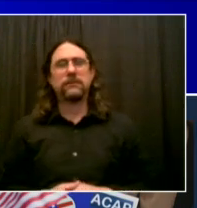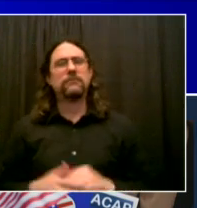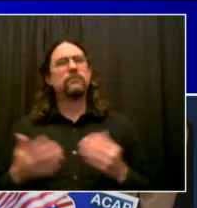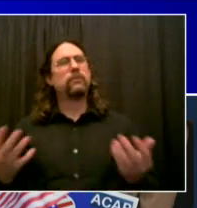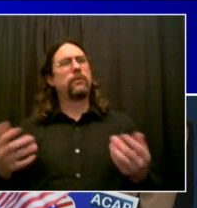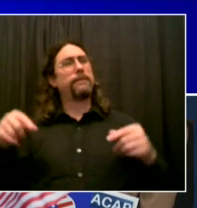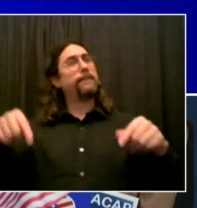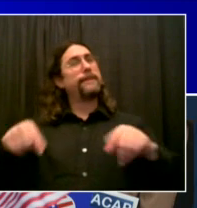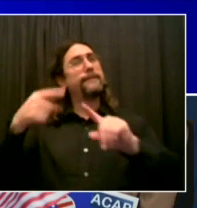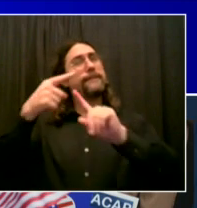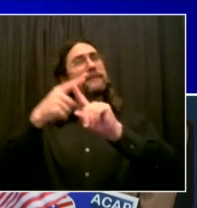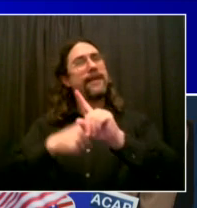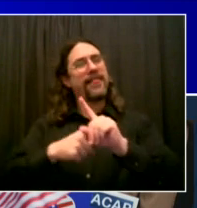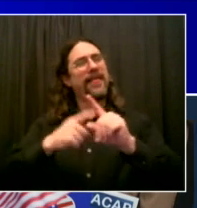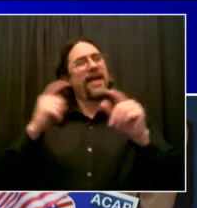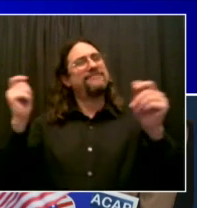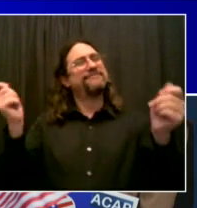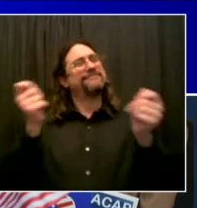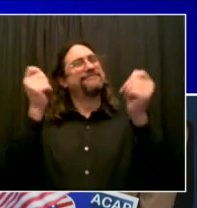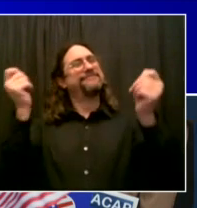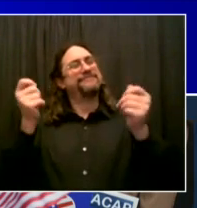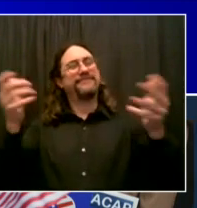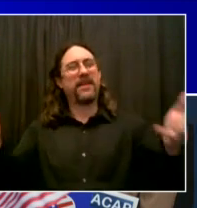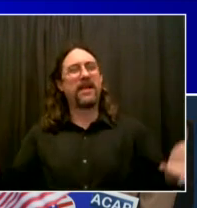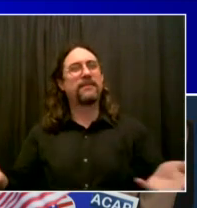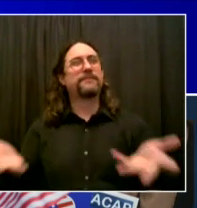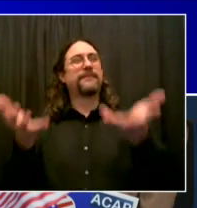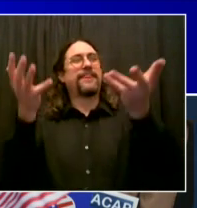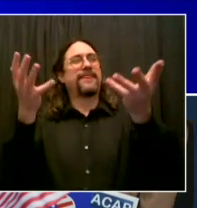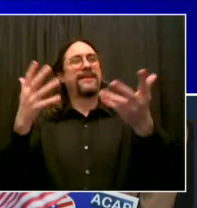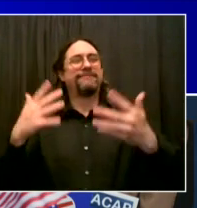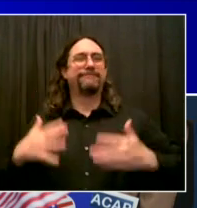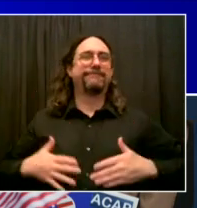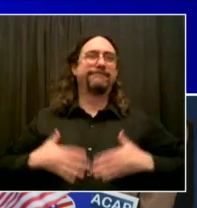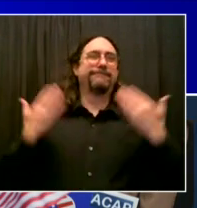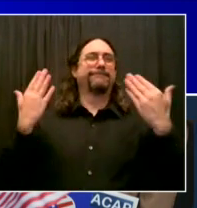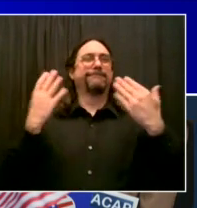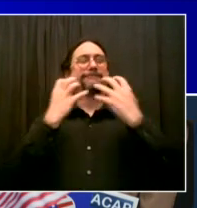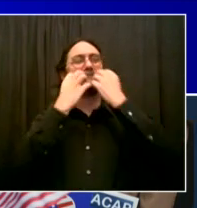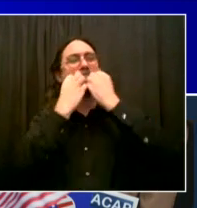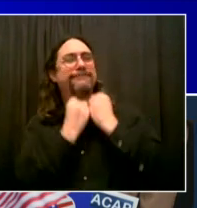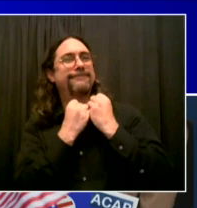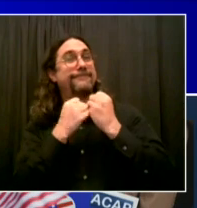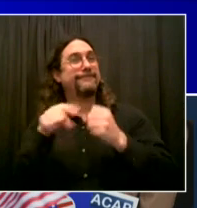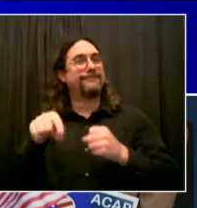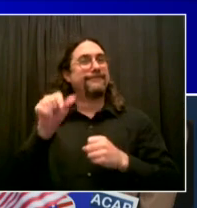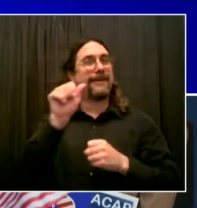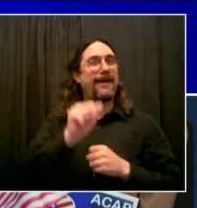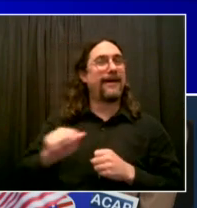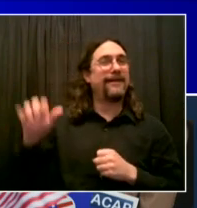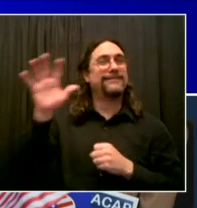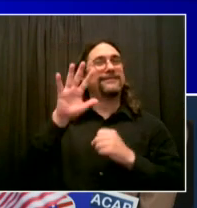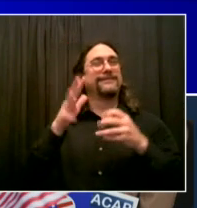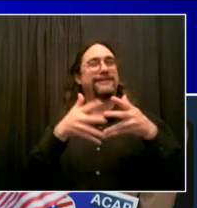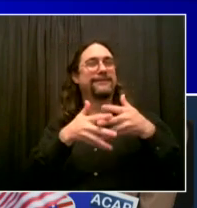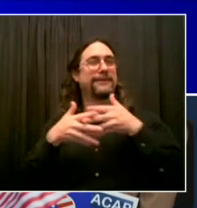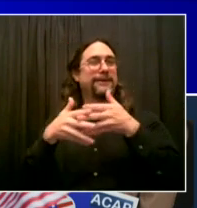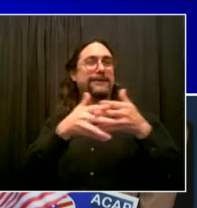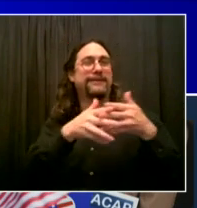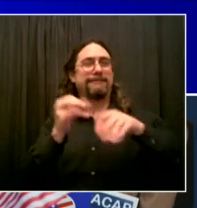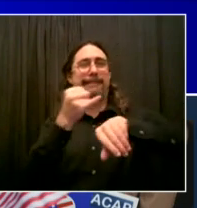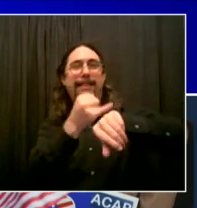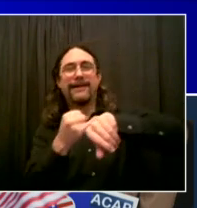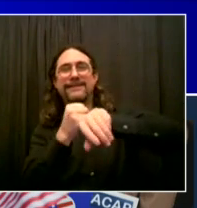American community. Okay, now let's turn to what we do every single day. We talk about our vaccination